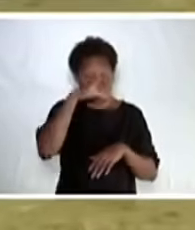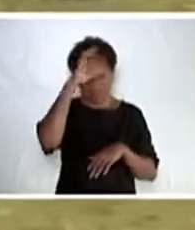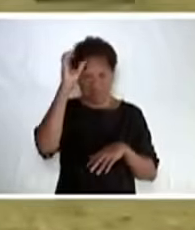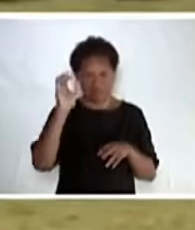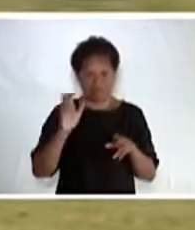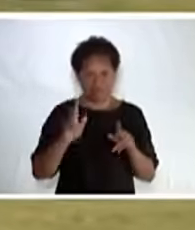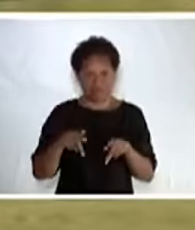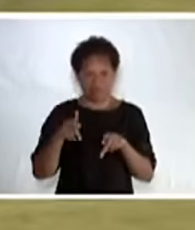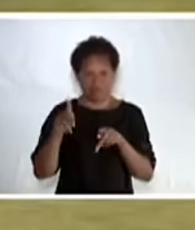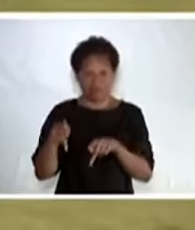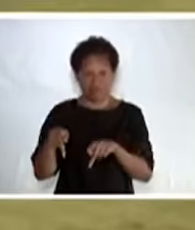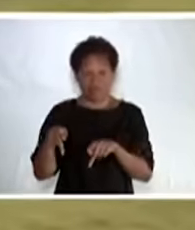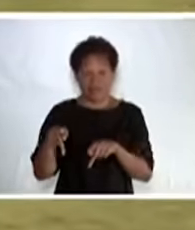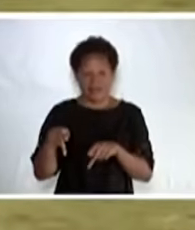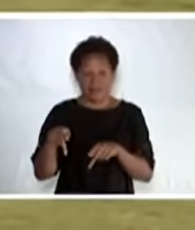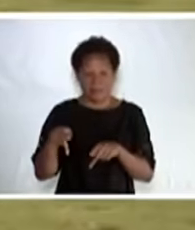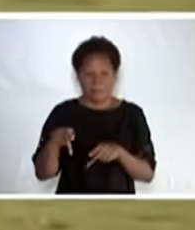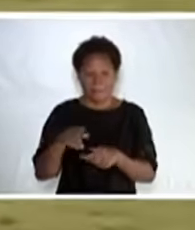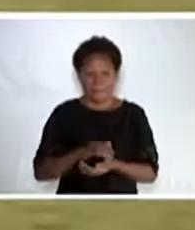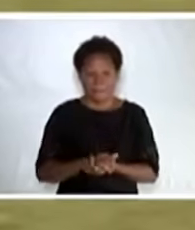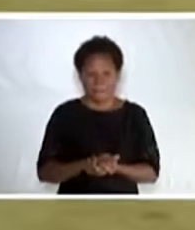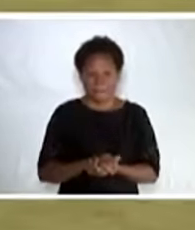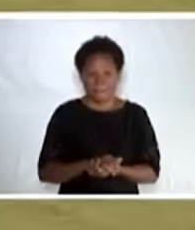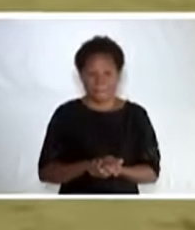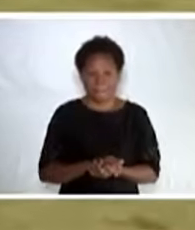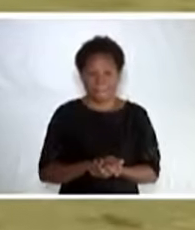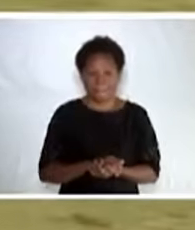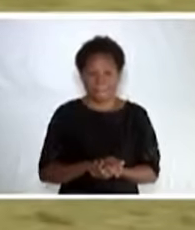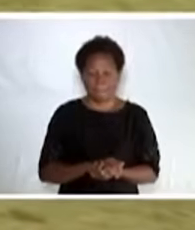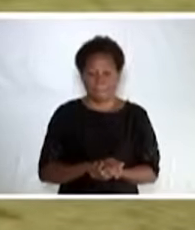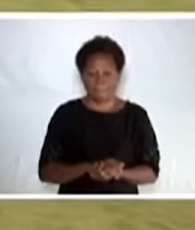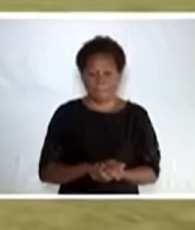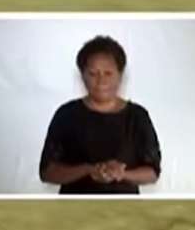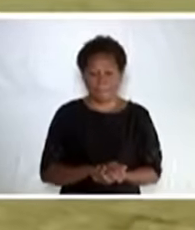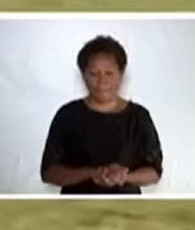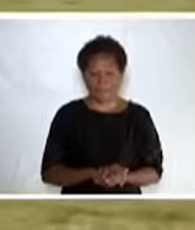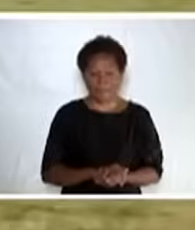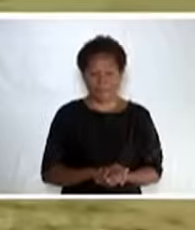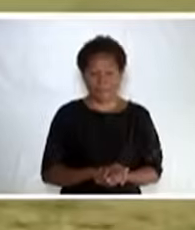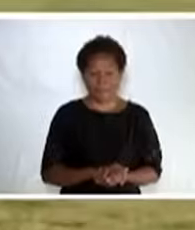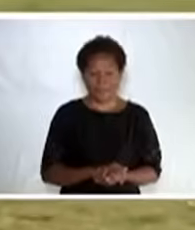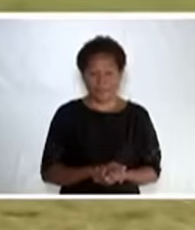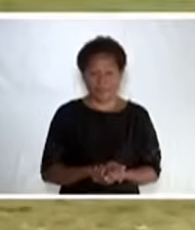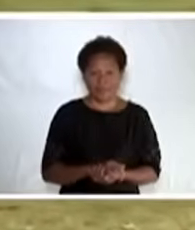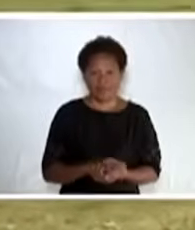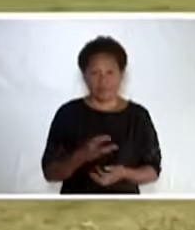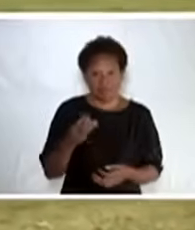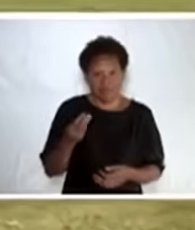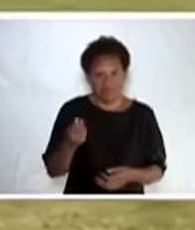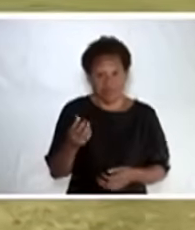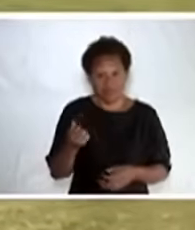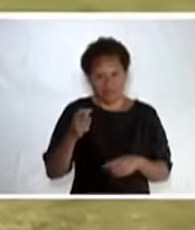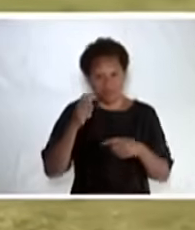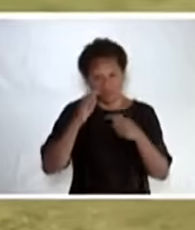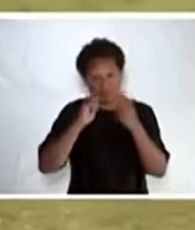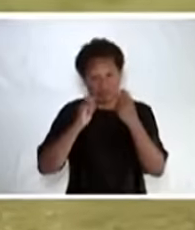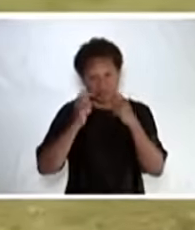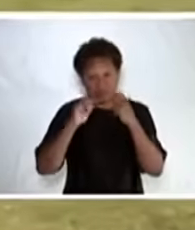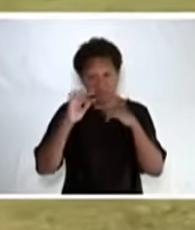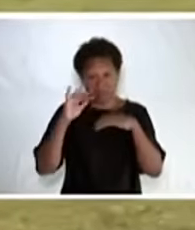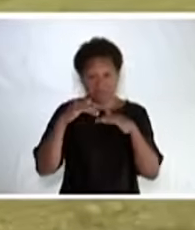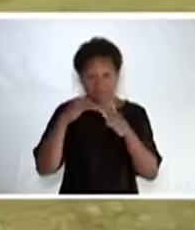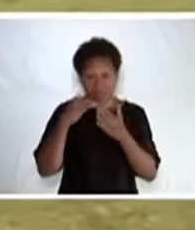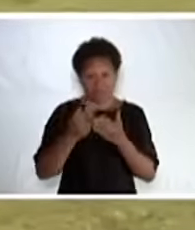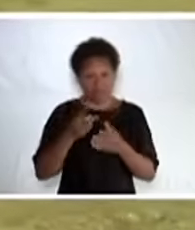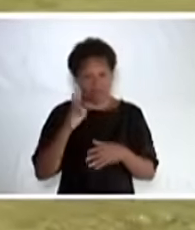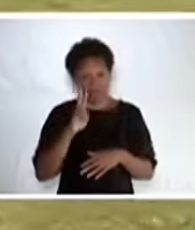leo lima na rau basa ngabulu we na turanga na marama era voi tabi taki reti kina e so ena tur toga na wai ni matandra ena matake ni